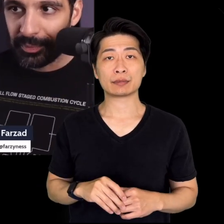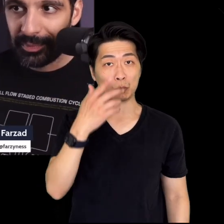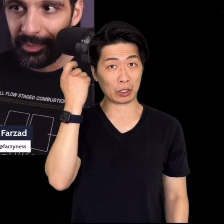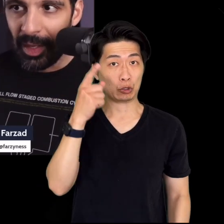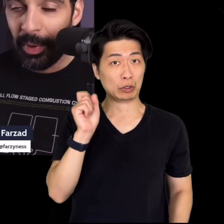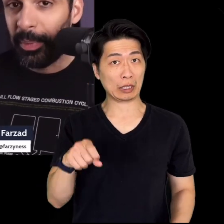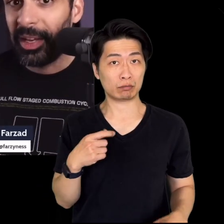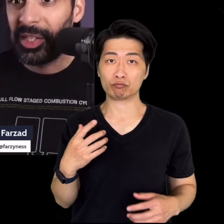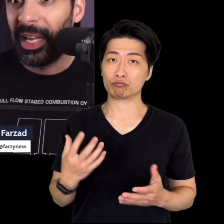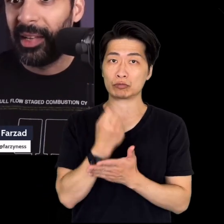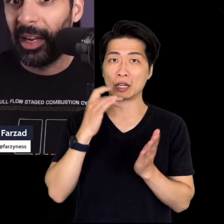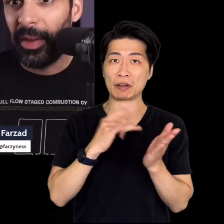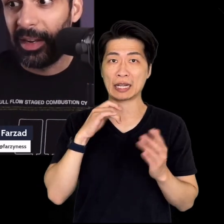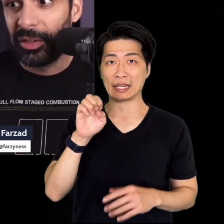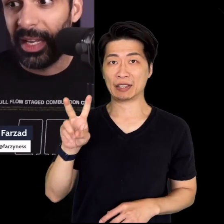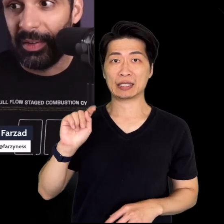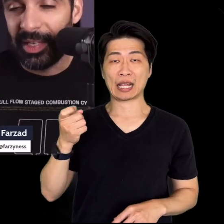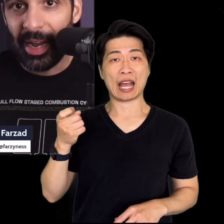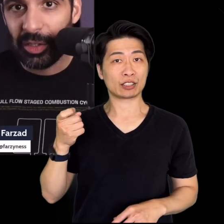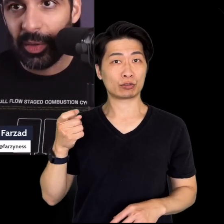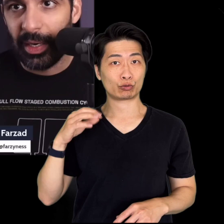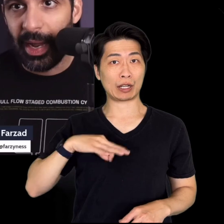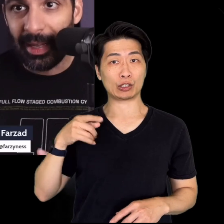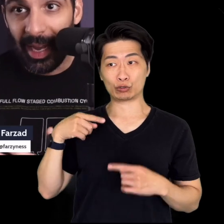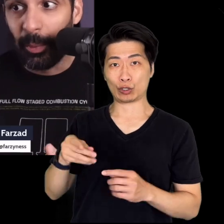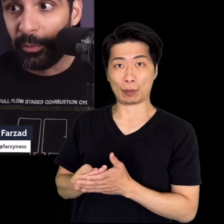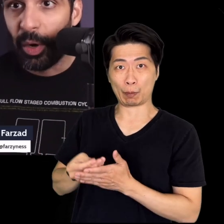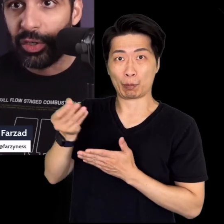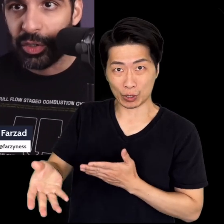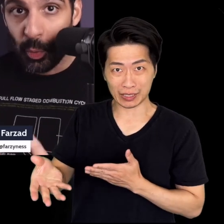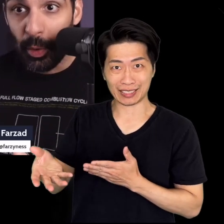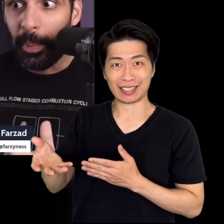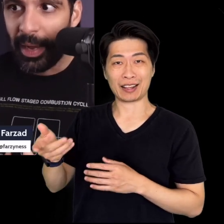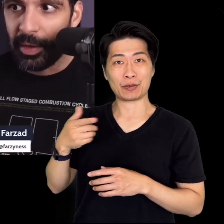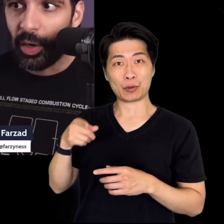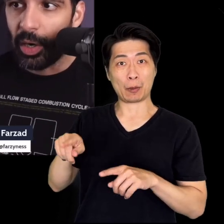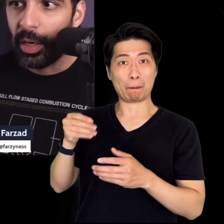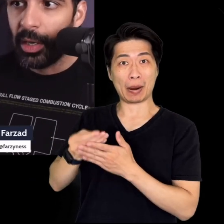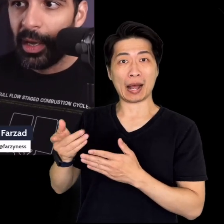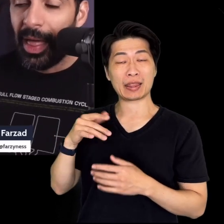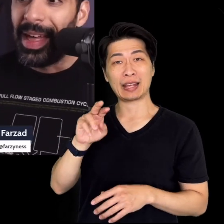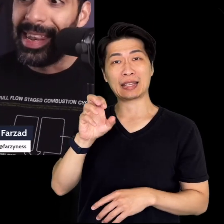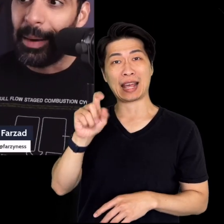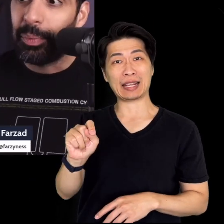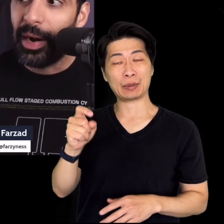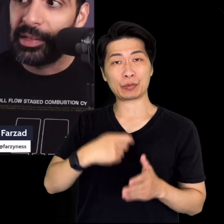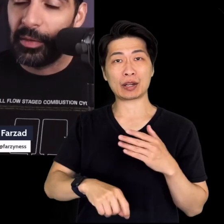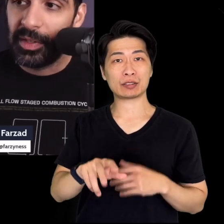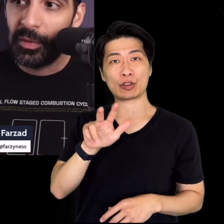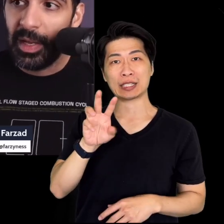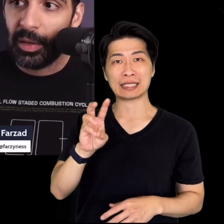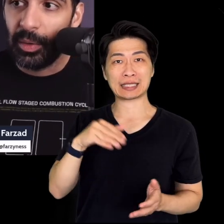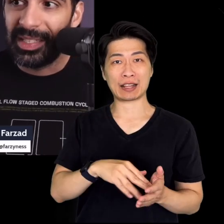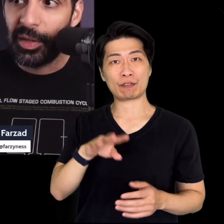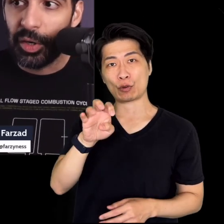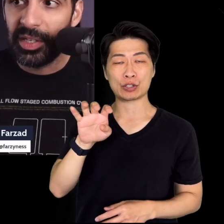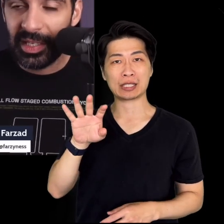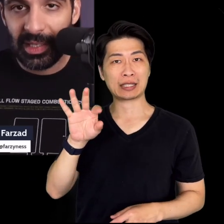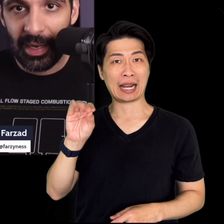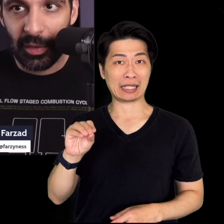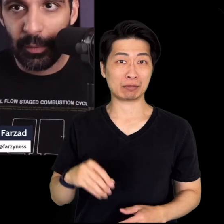$44,043.9. But because it can take advantage of the EV tax credit at time of purchase when you buy the car, the net price of this vehicle